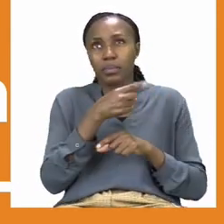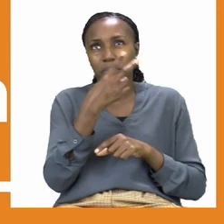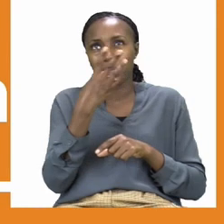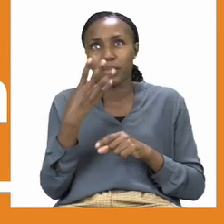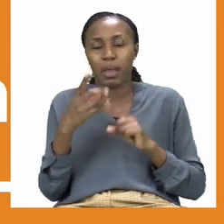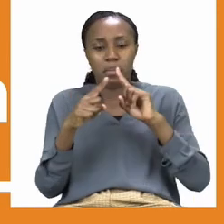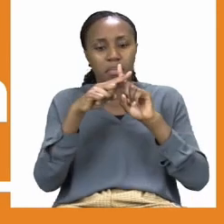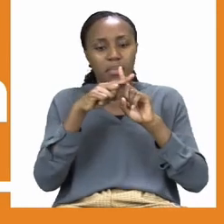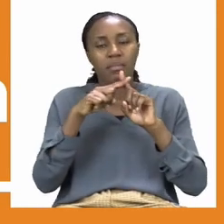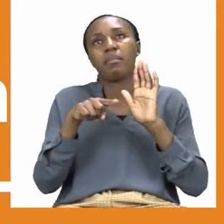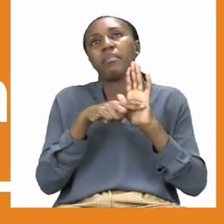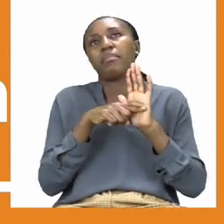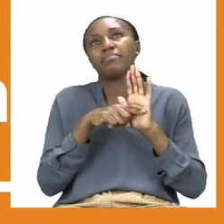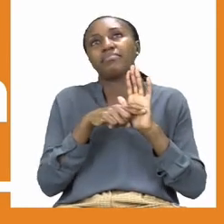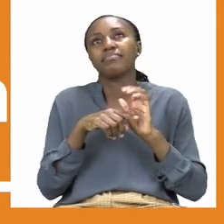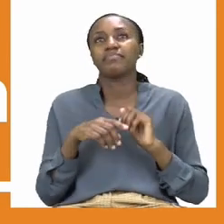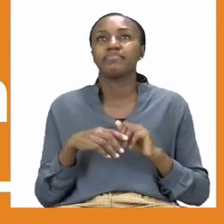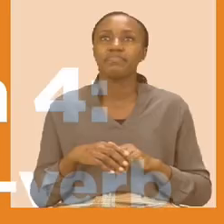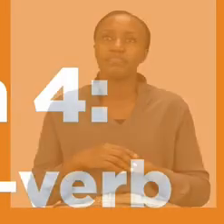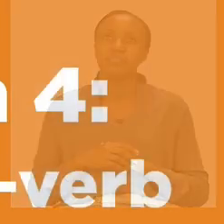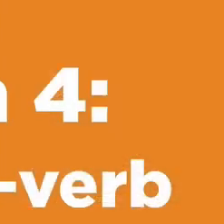solving.